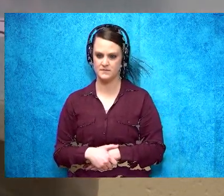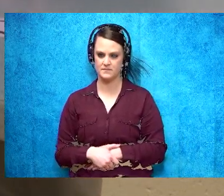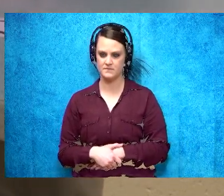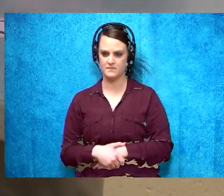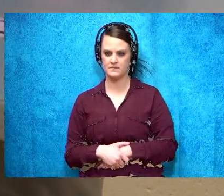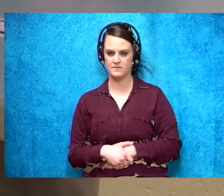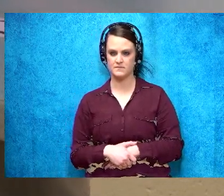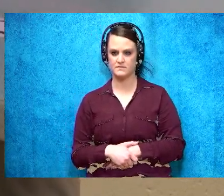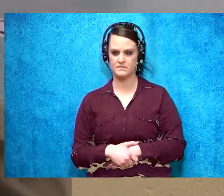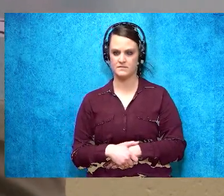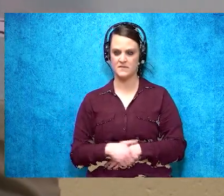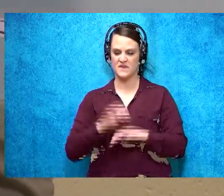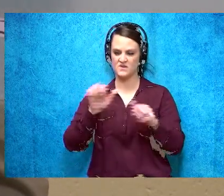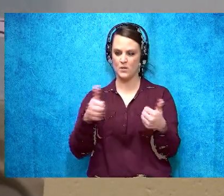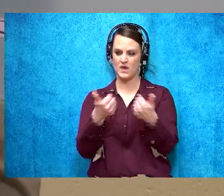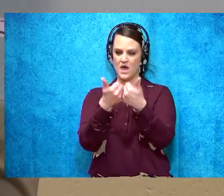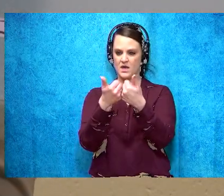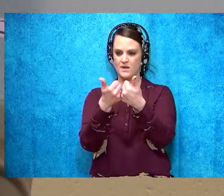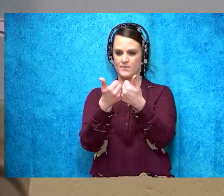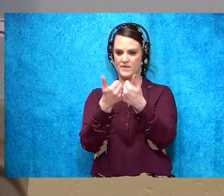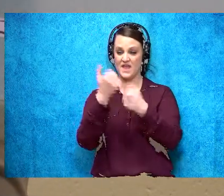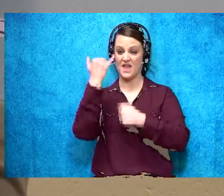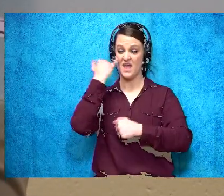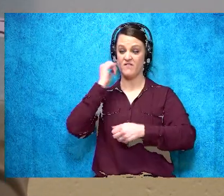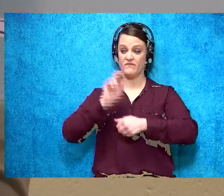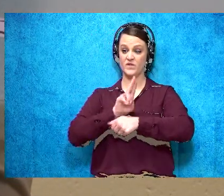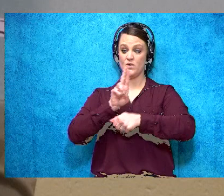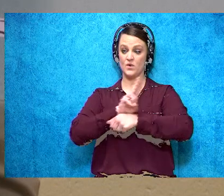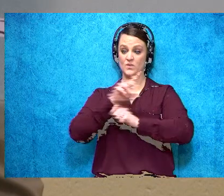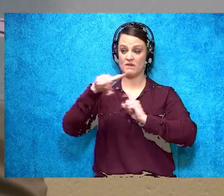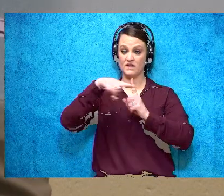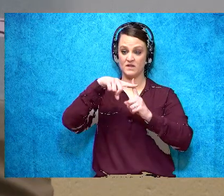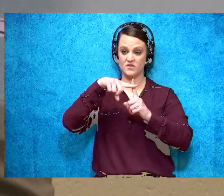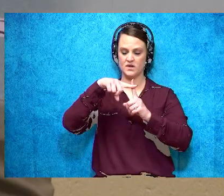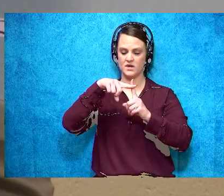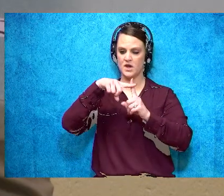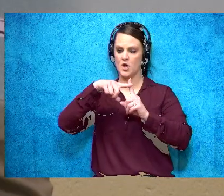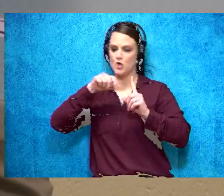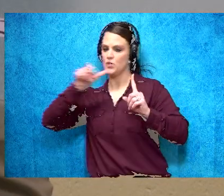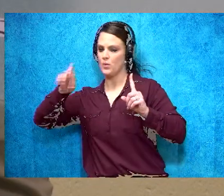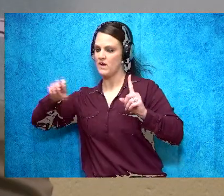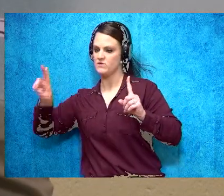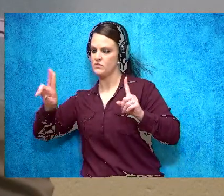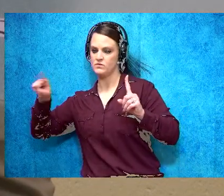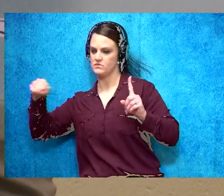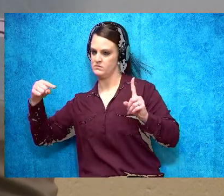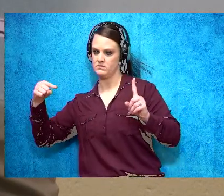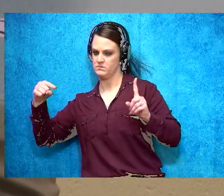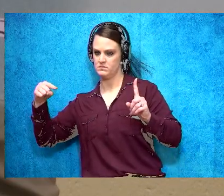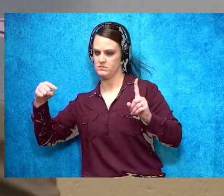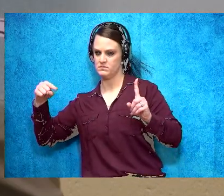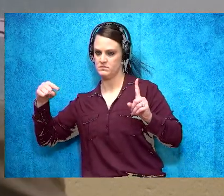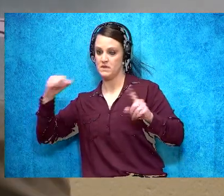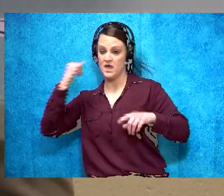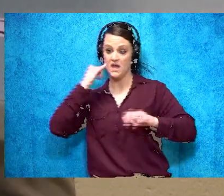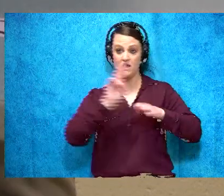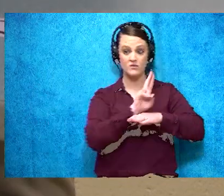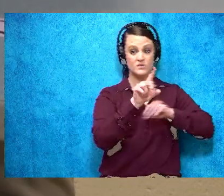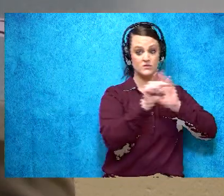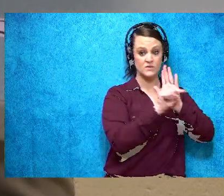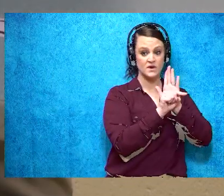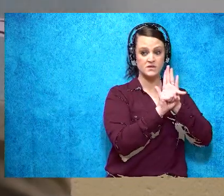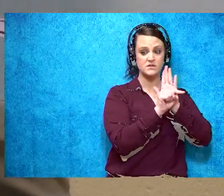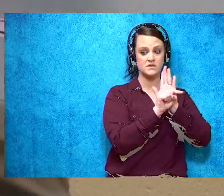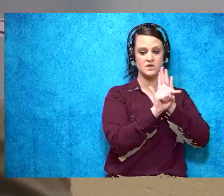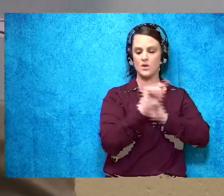In this game, if you use addition, you will not have to use subtraction. But if you use